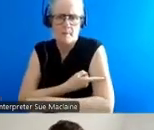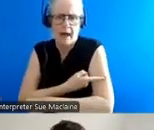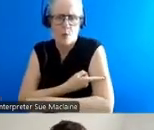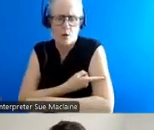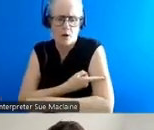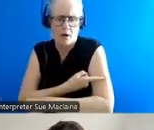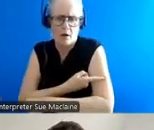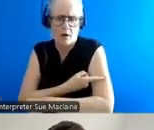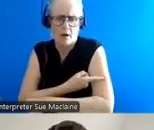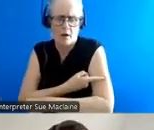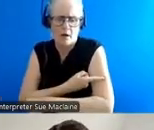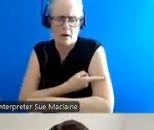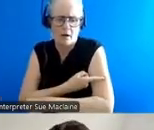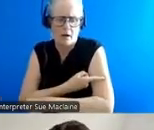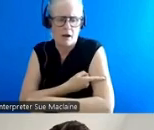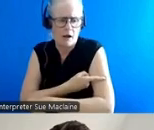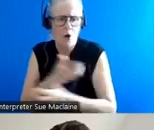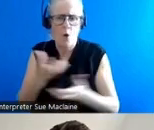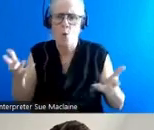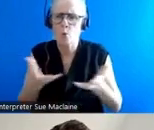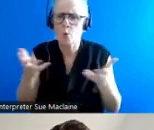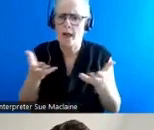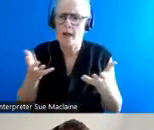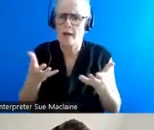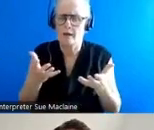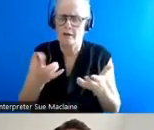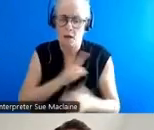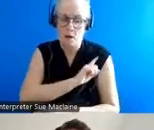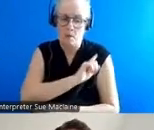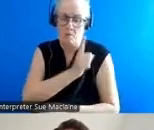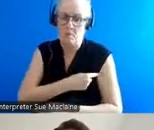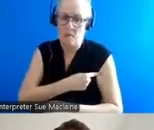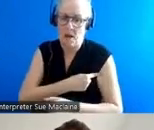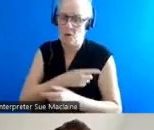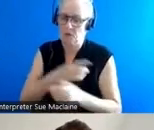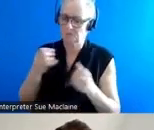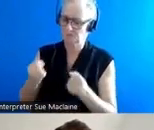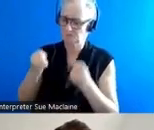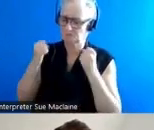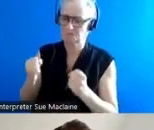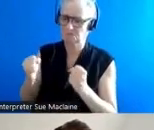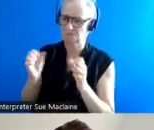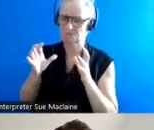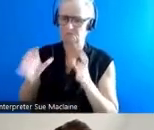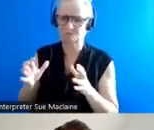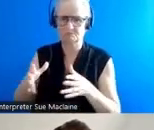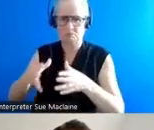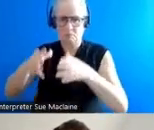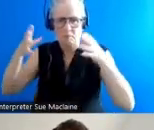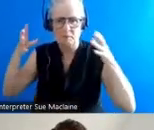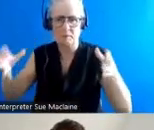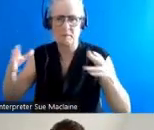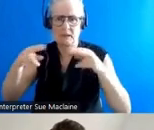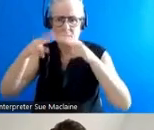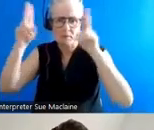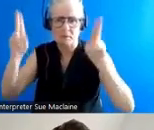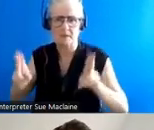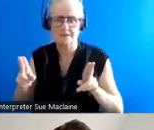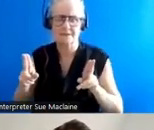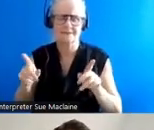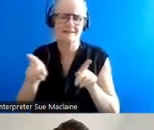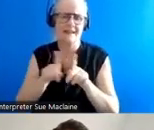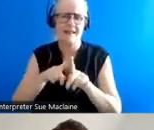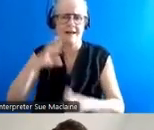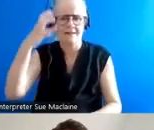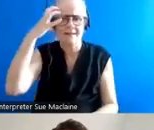than others. And often those institutions are in big buildings. So when we think about devolution, we talk about places like Holyrood, or in